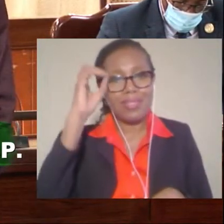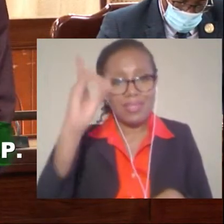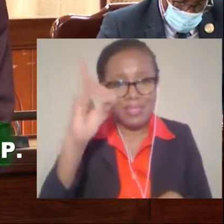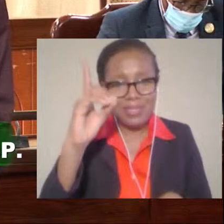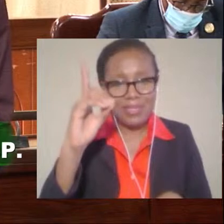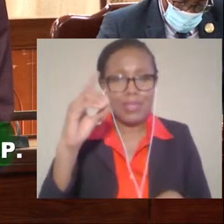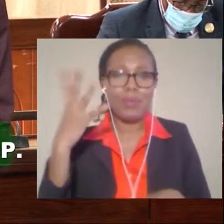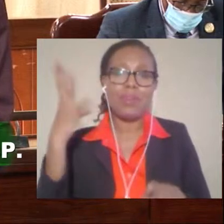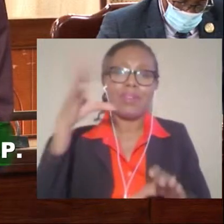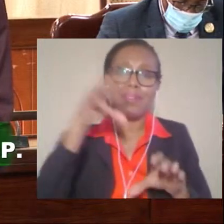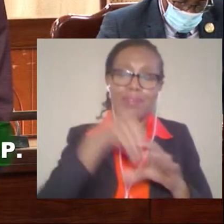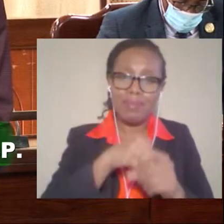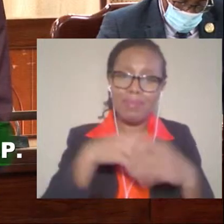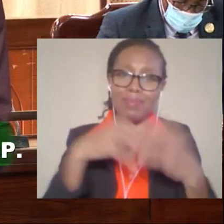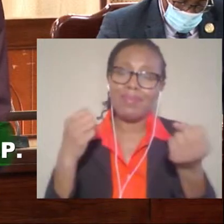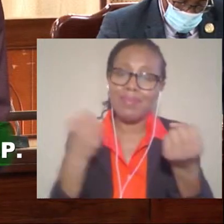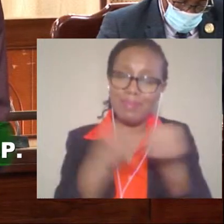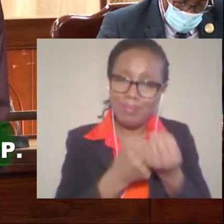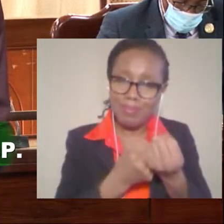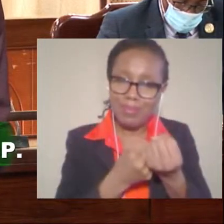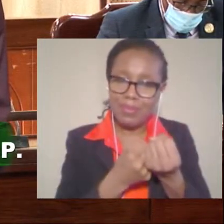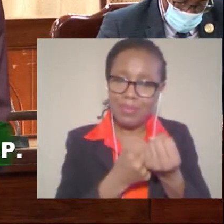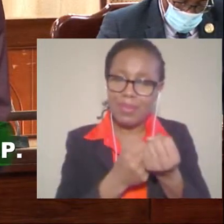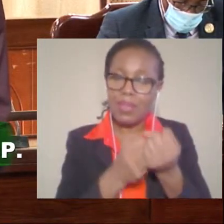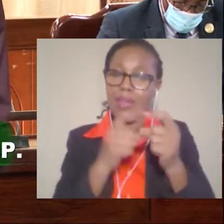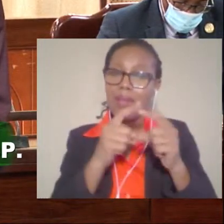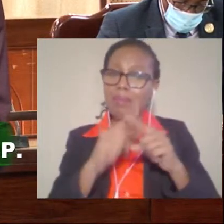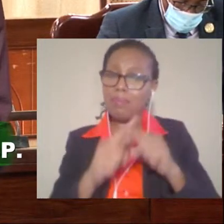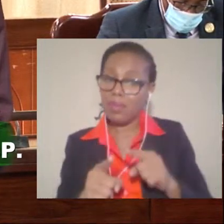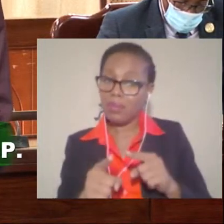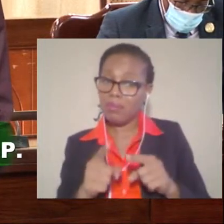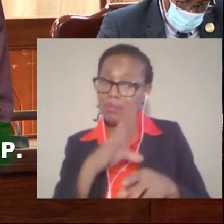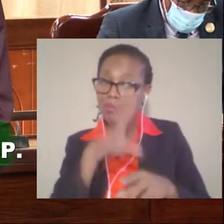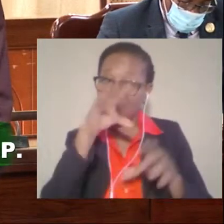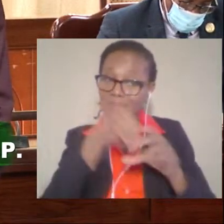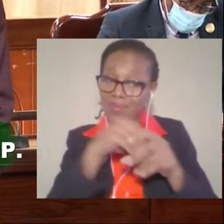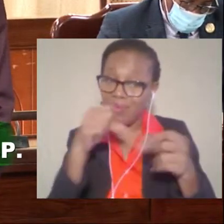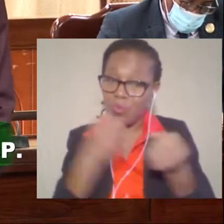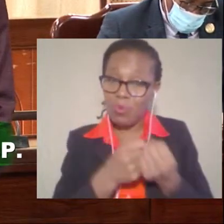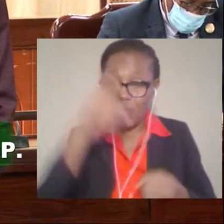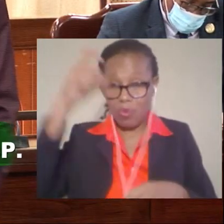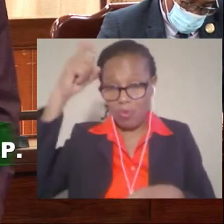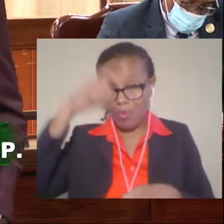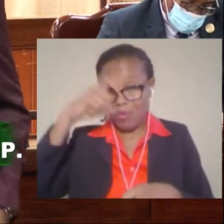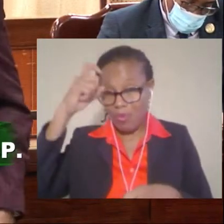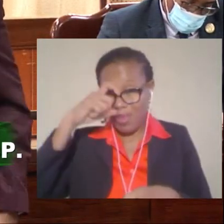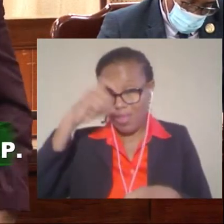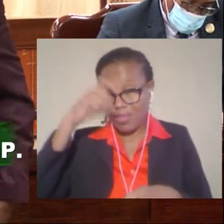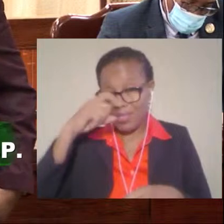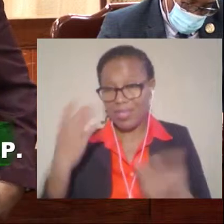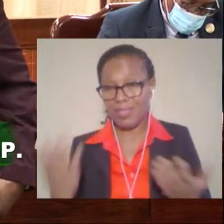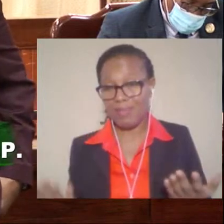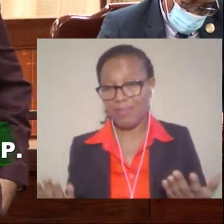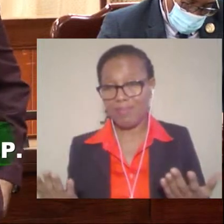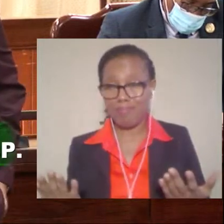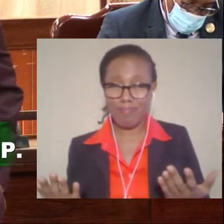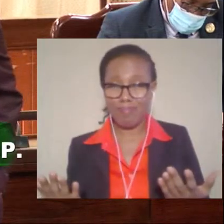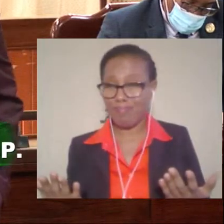necessarily invest wisely in education in